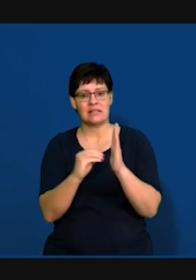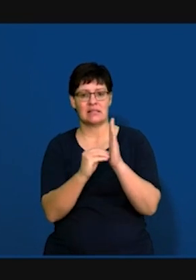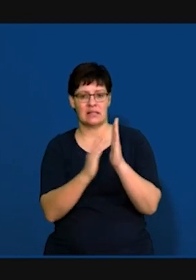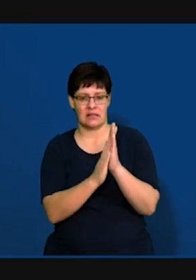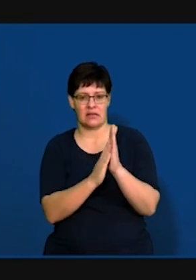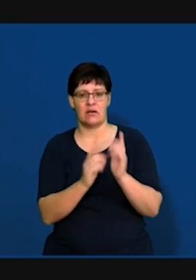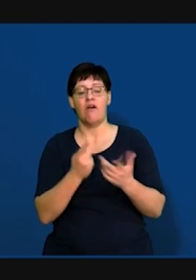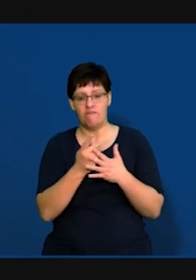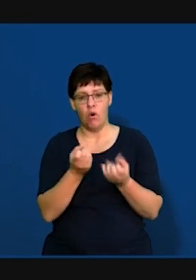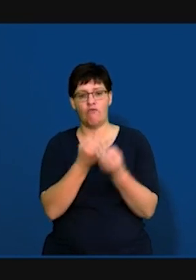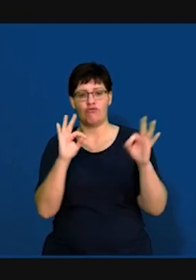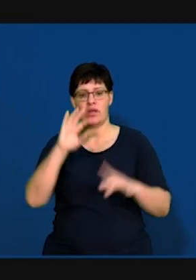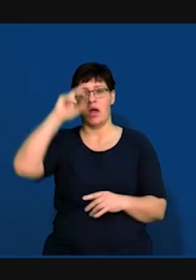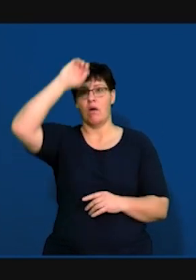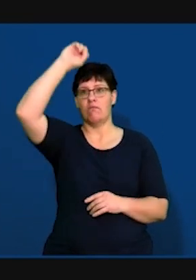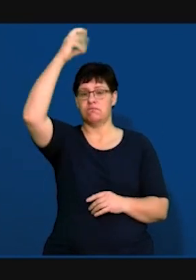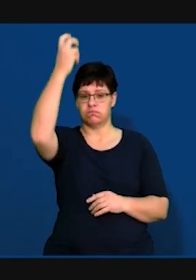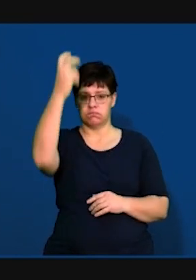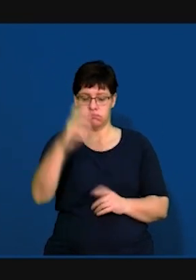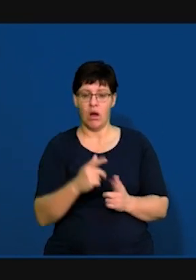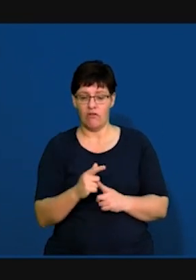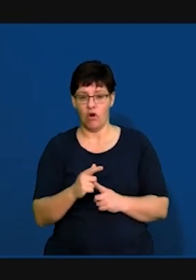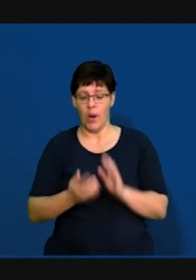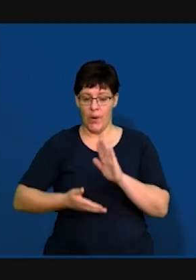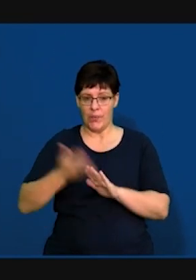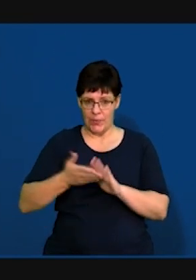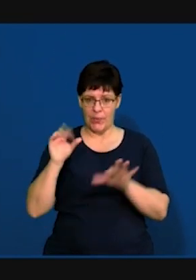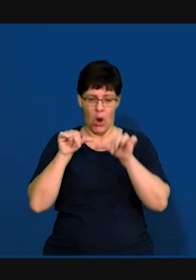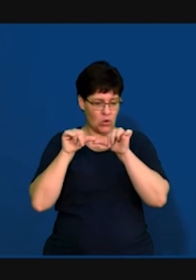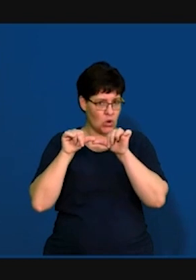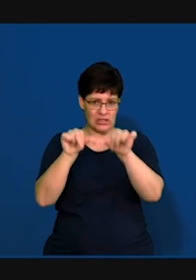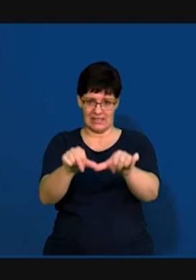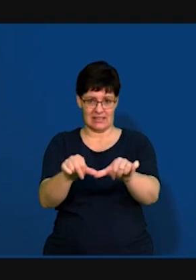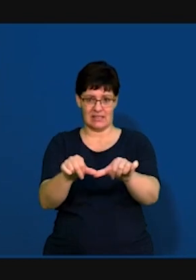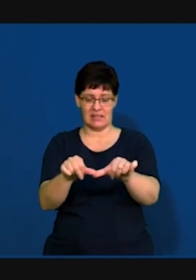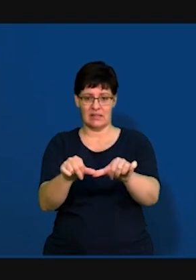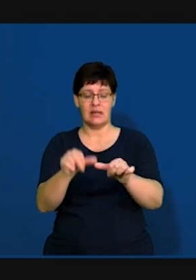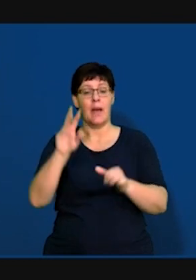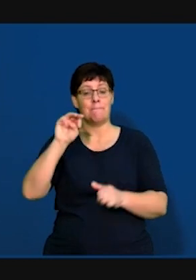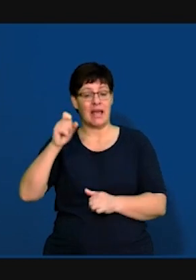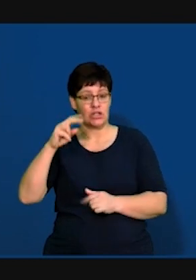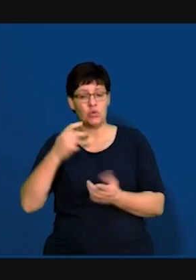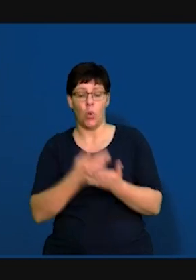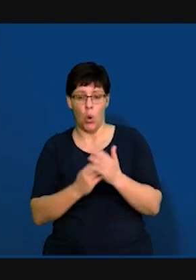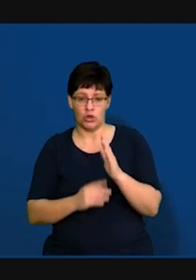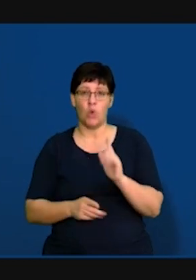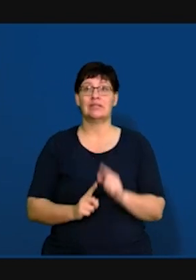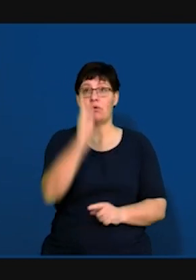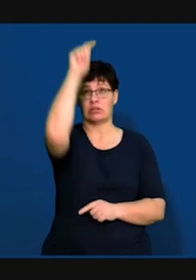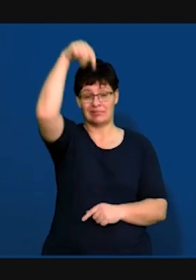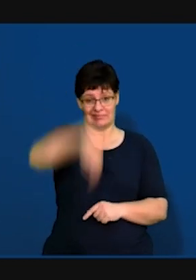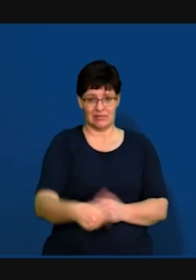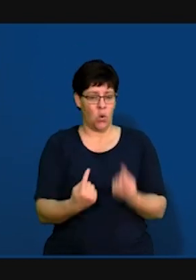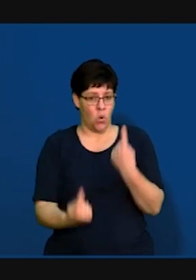as free fall is that the acceleration remains constant in both magnitude as well as direction. So there is no way